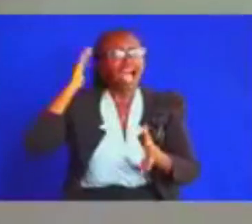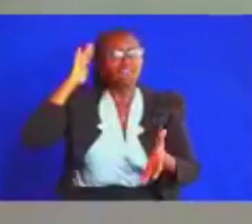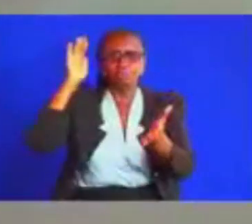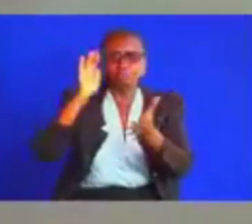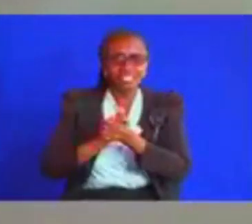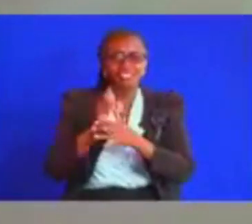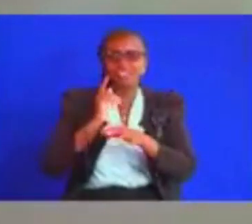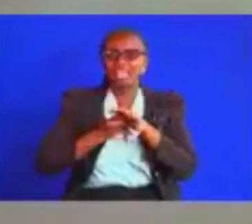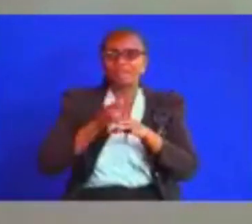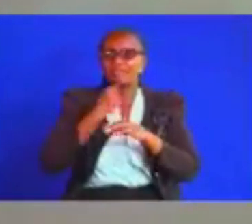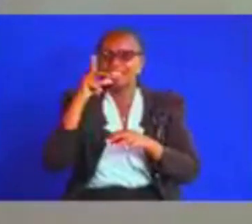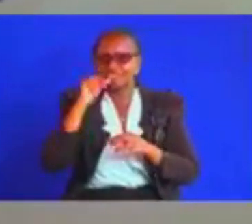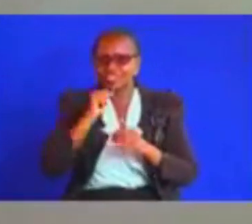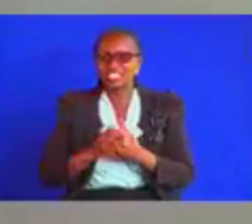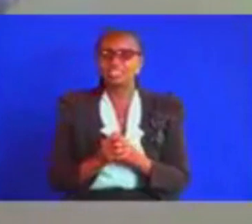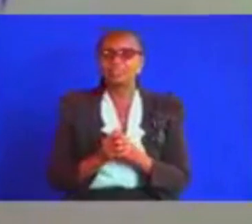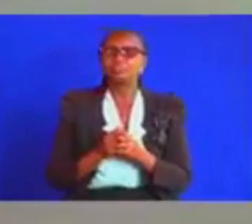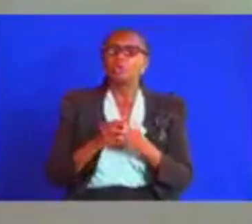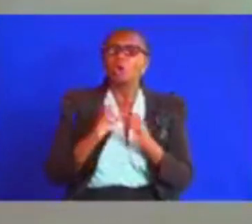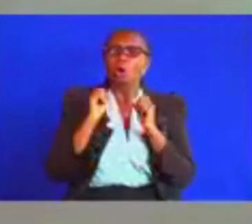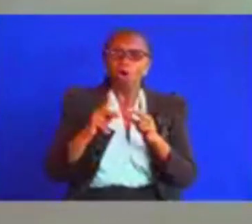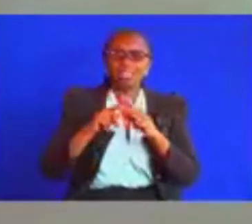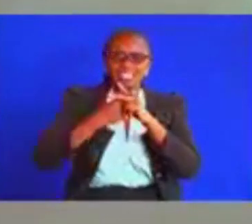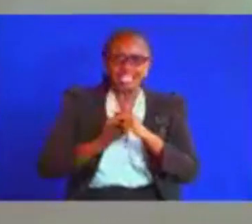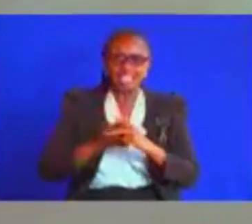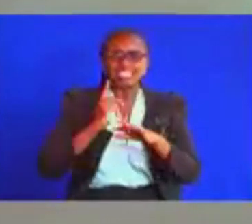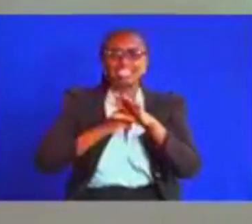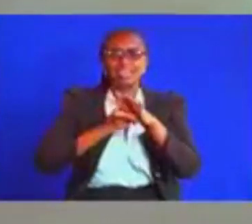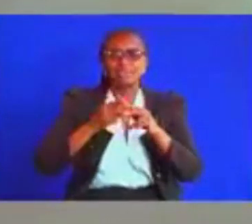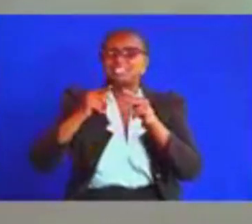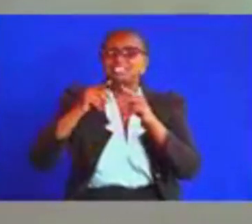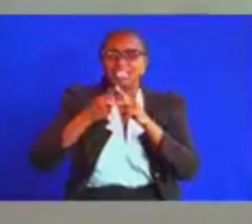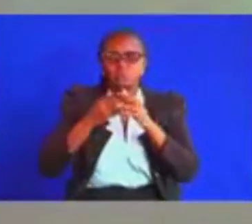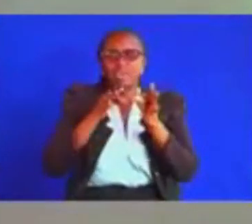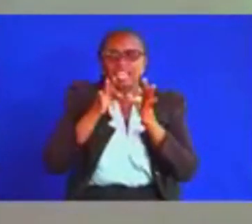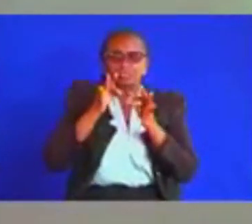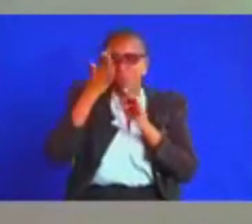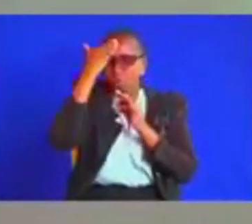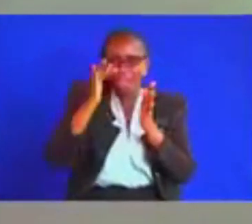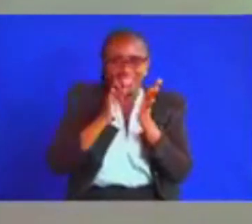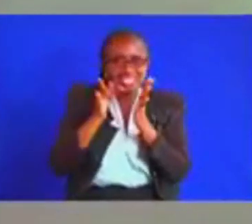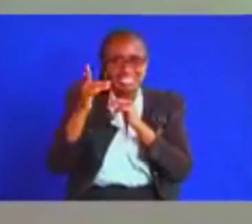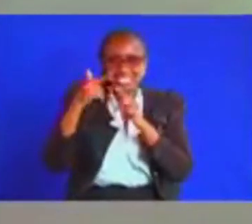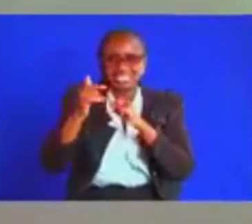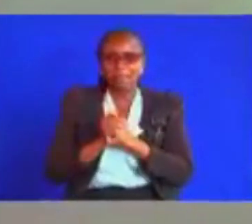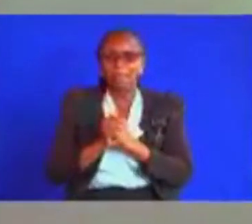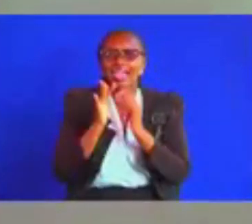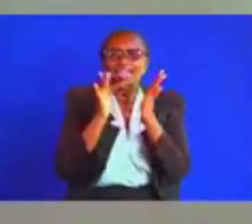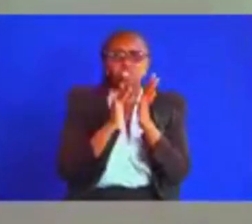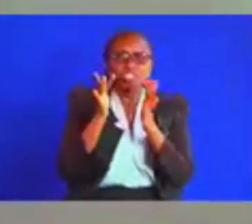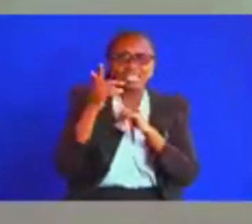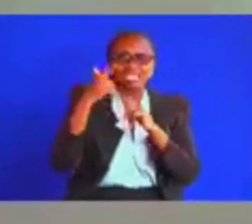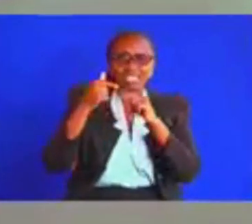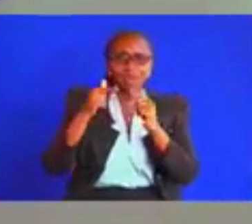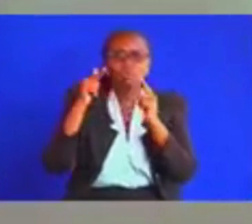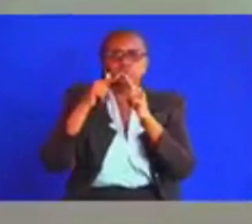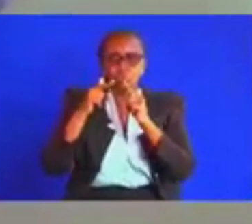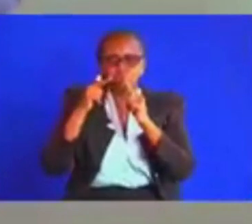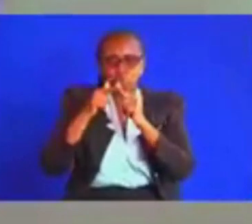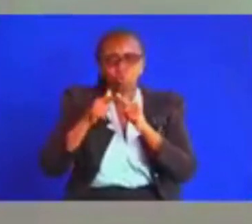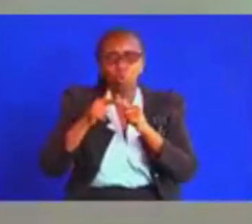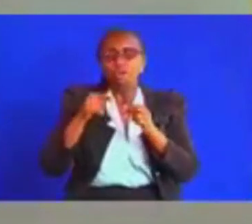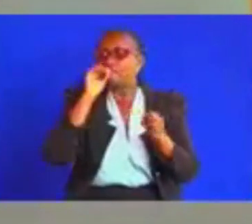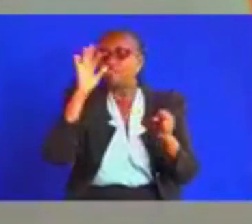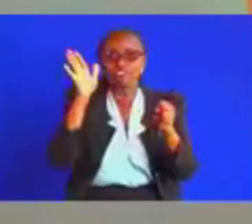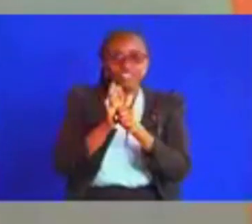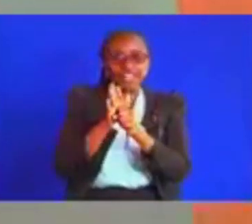they were told. Let me start by revealing to us why Jesus came. Jesus came to fulfill a threefold assignment.